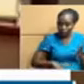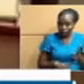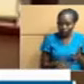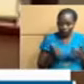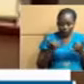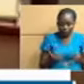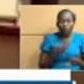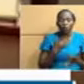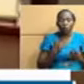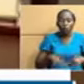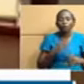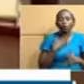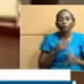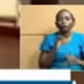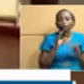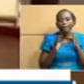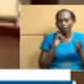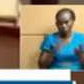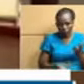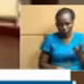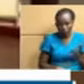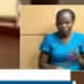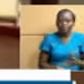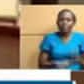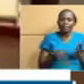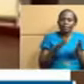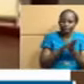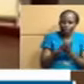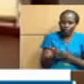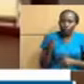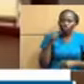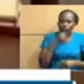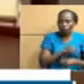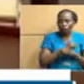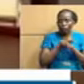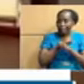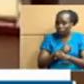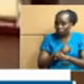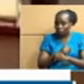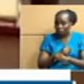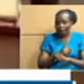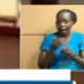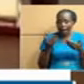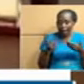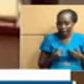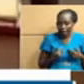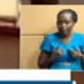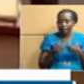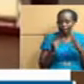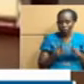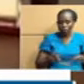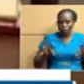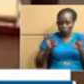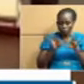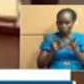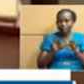want to communicate is that investing in social protection has a significant return